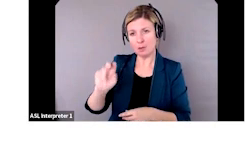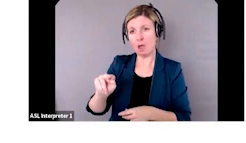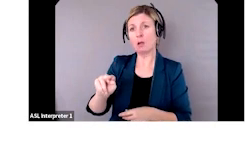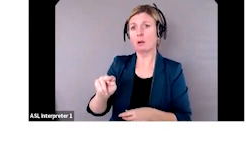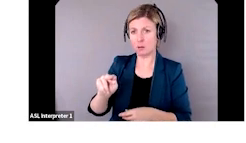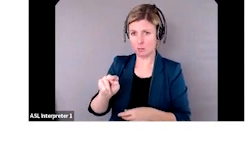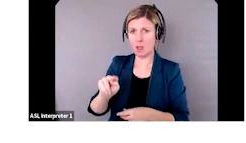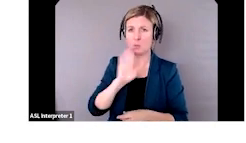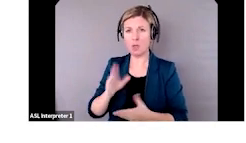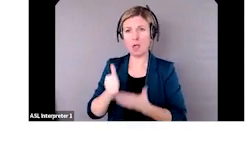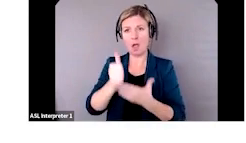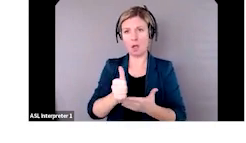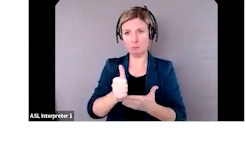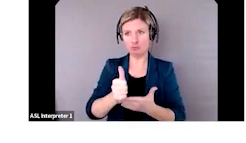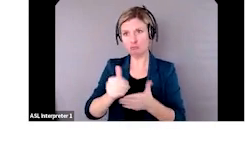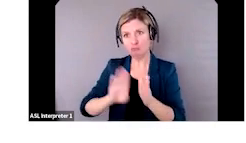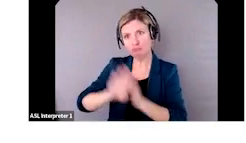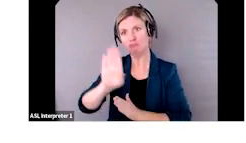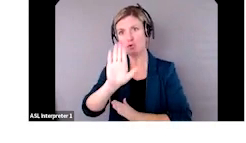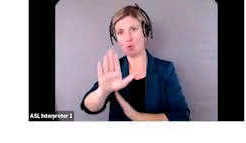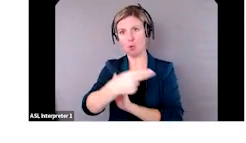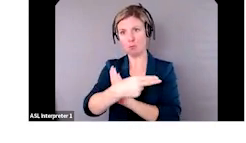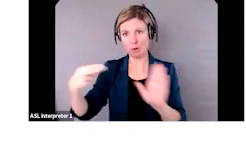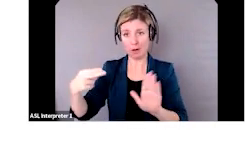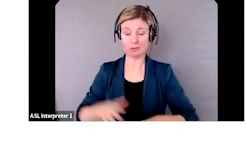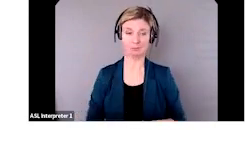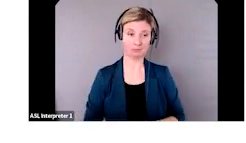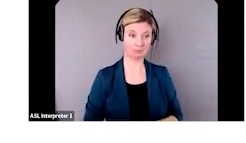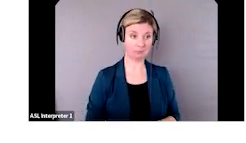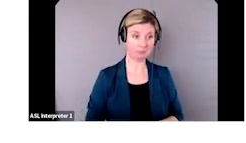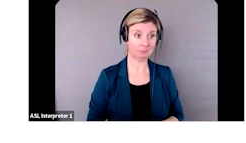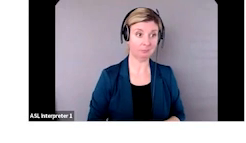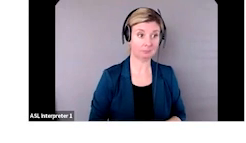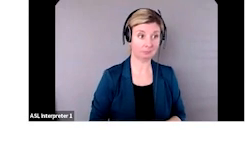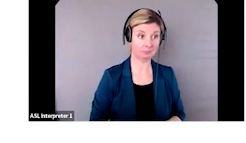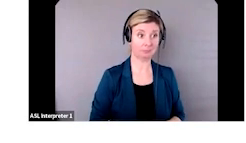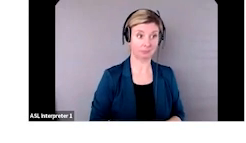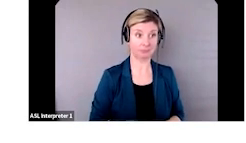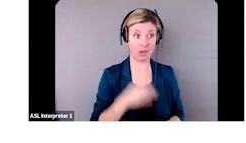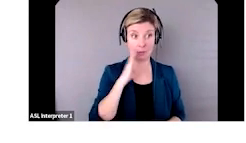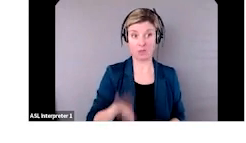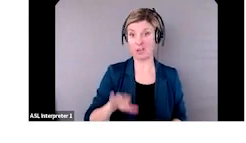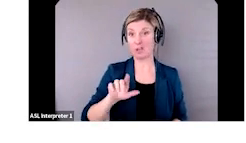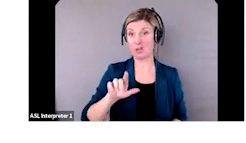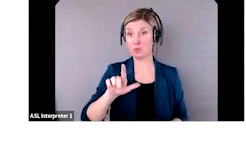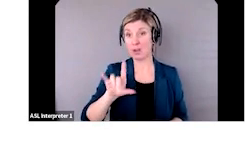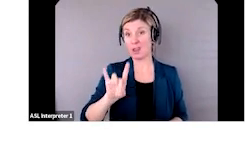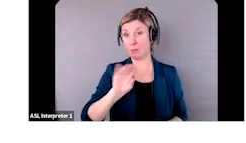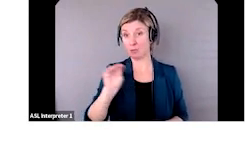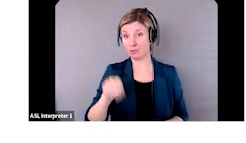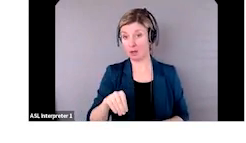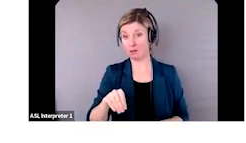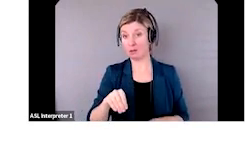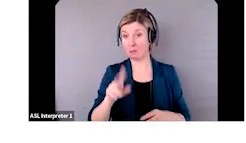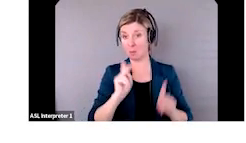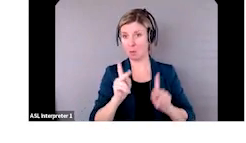Now, 28% of shoppers, I know I'm guilty of this, will actually scan the UPC barcode in store to see if